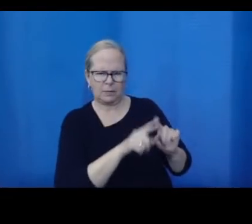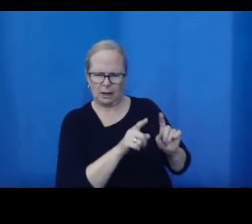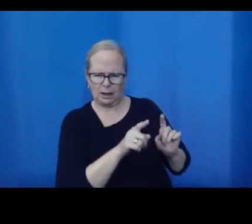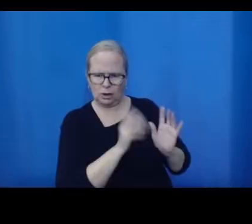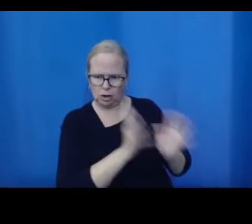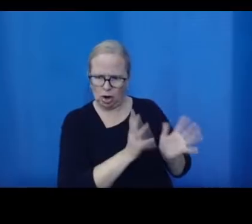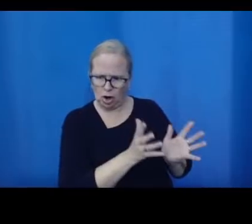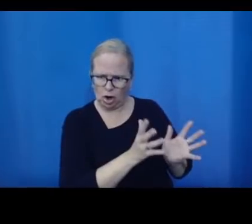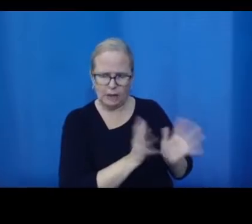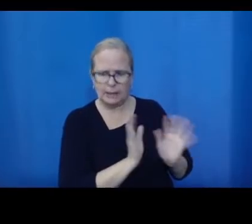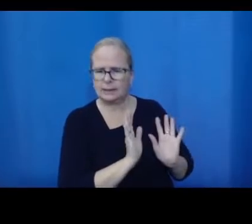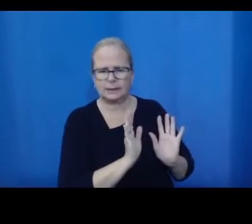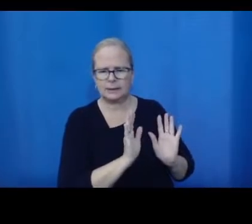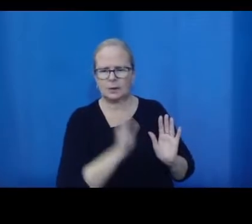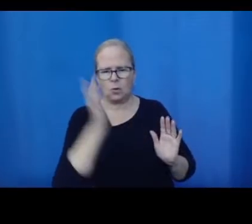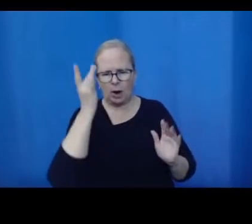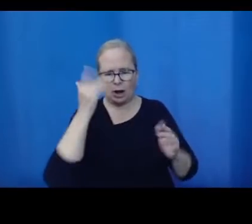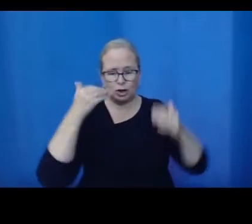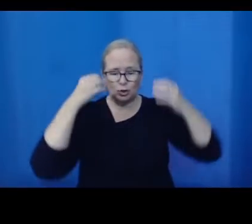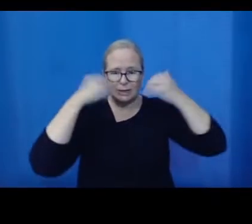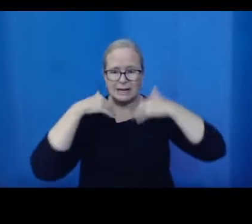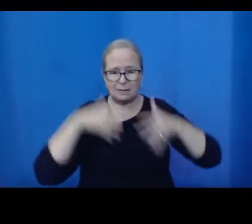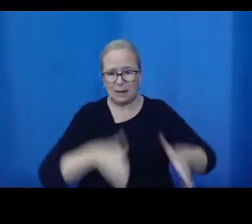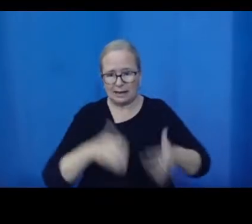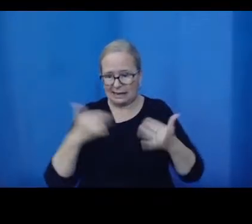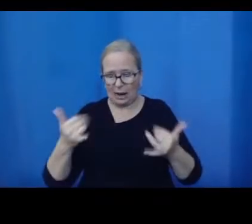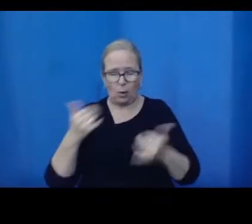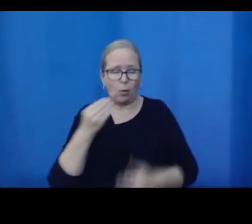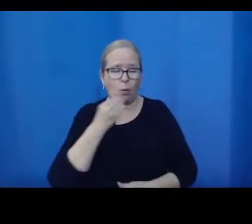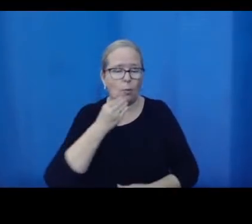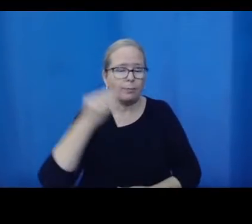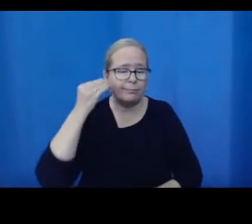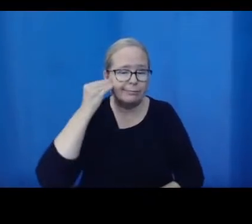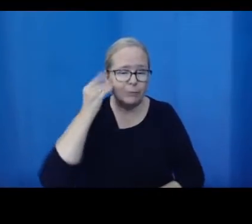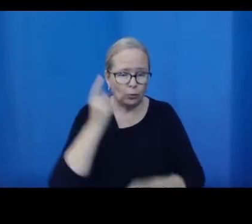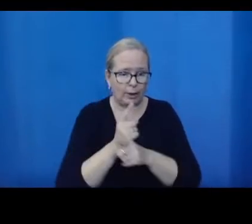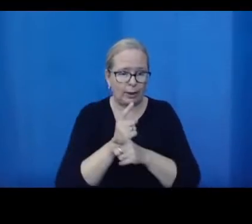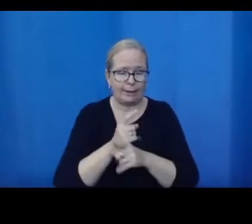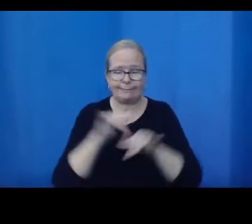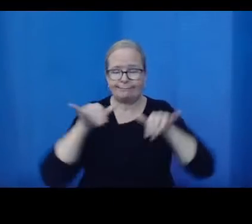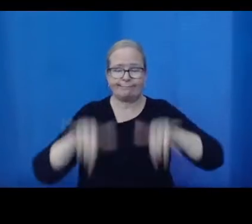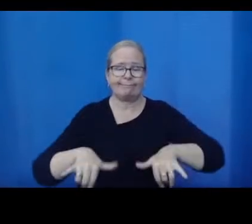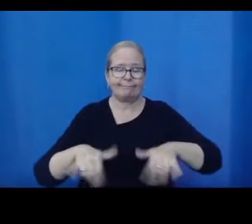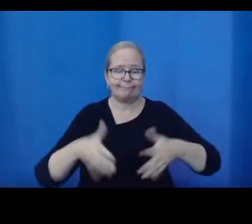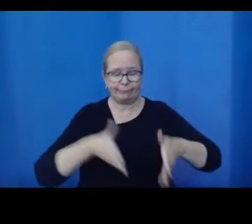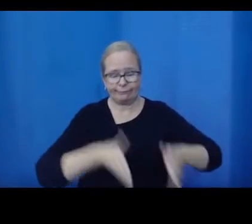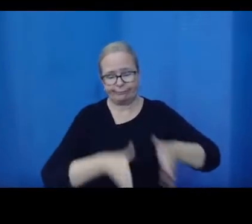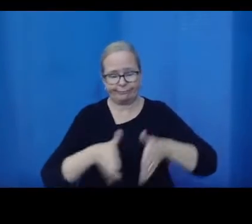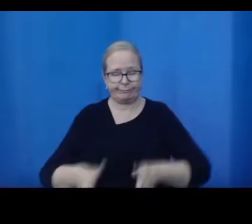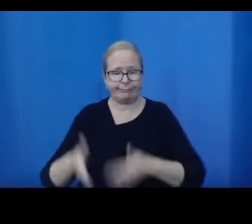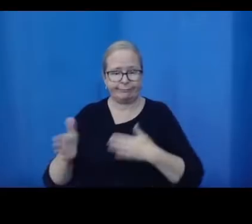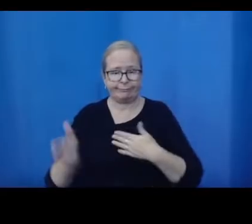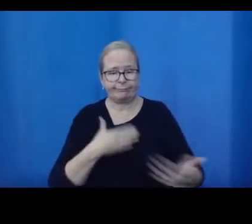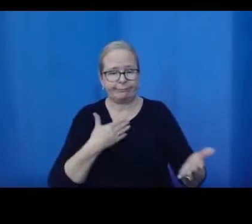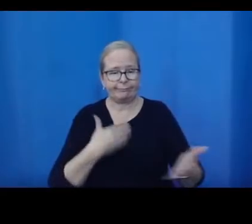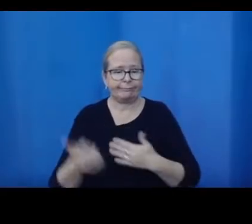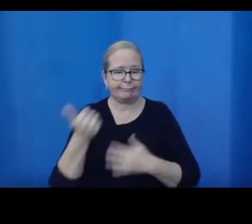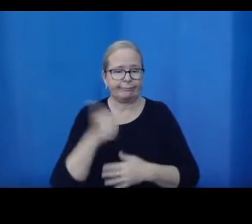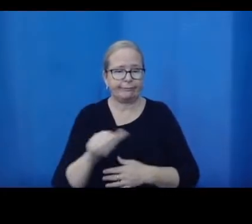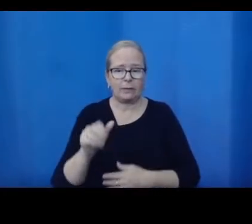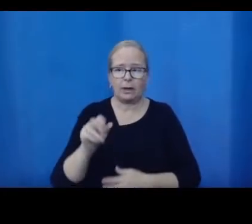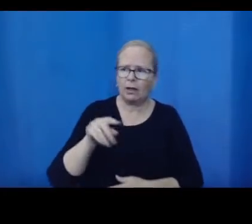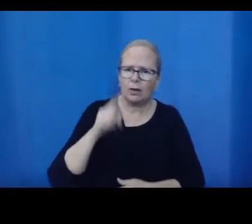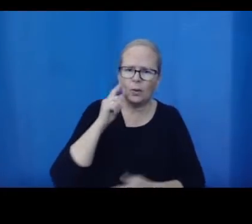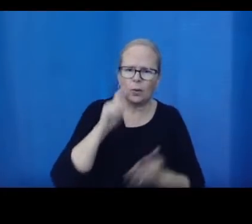doing the things that other people can even notice are different about us. And so I think once you start to feel like it's kind of